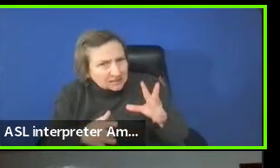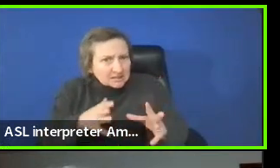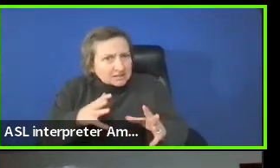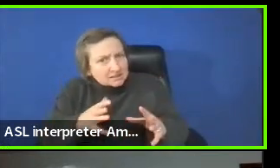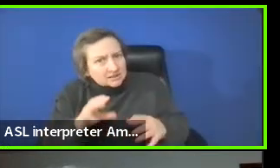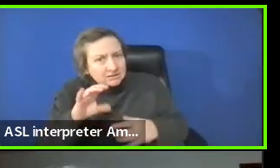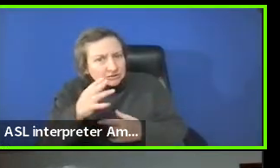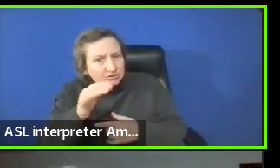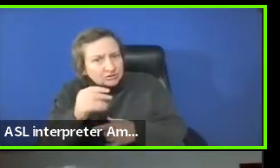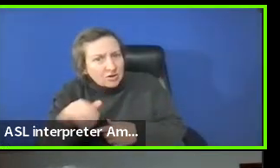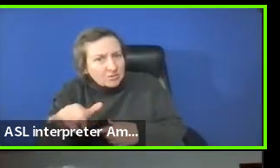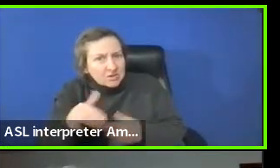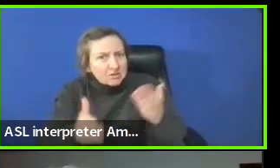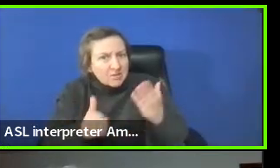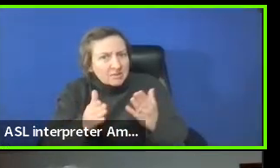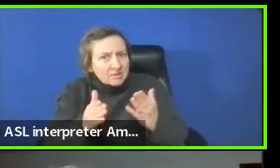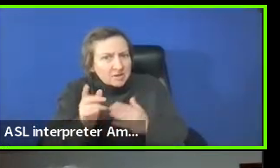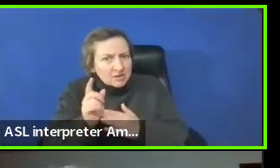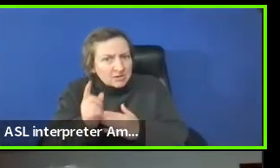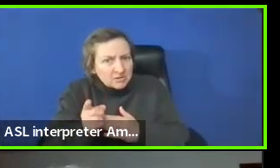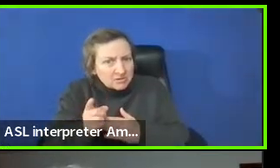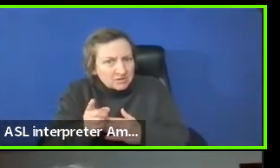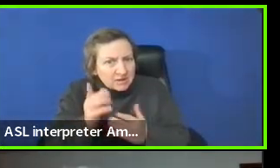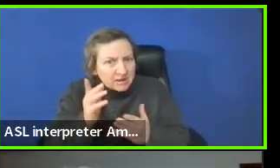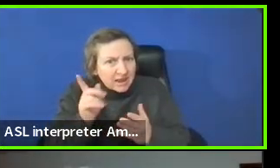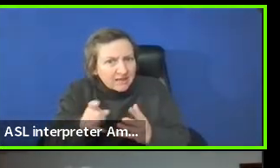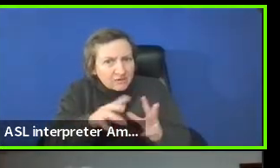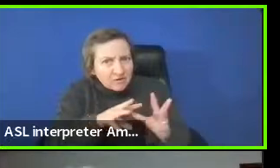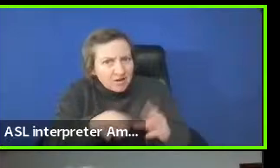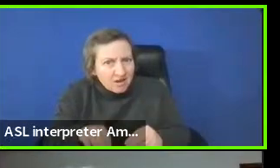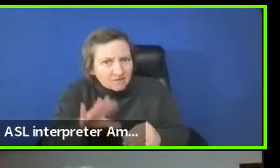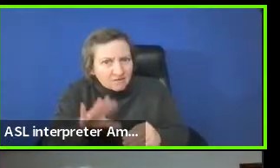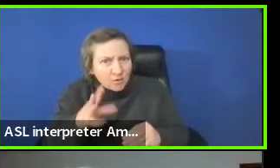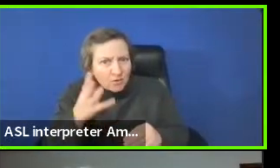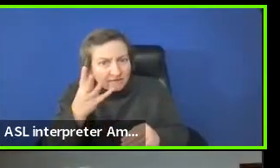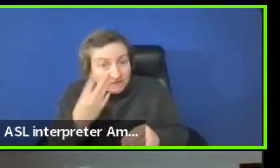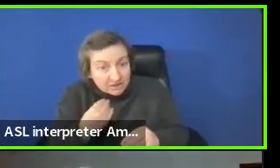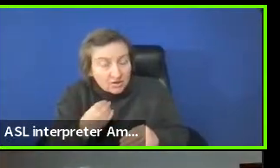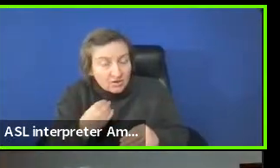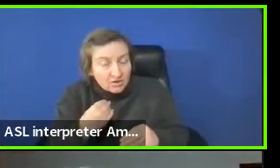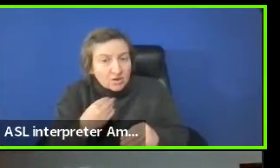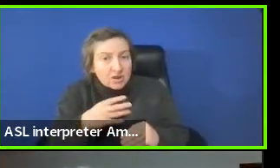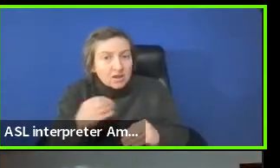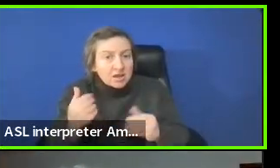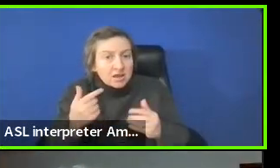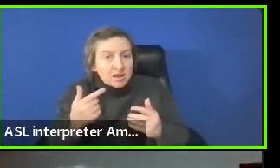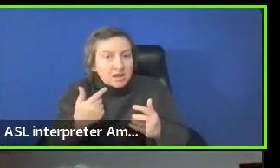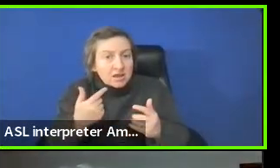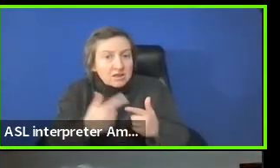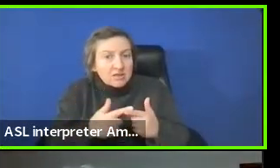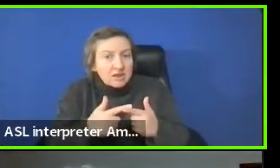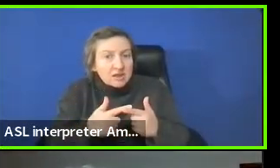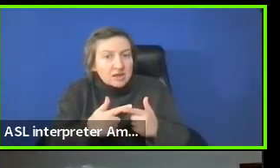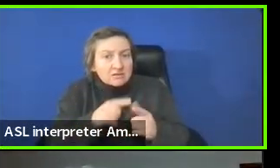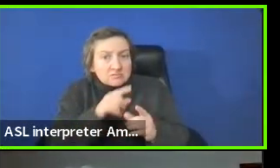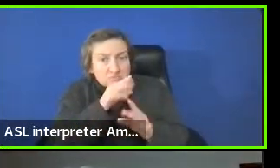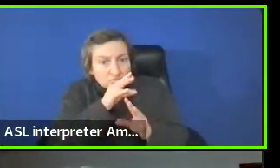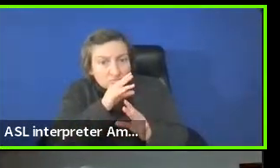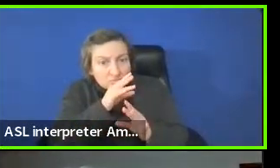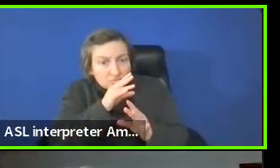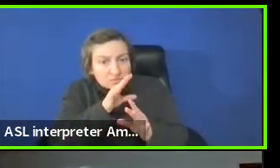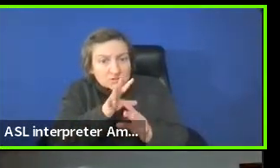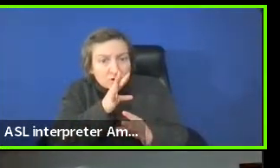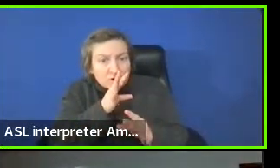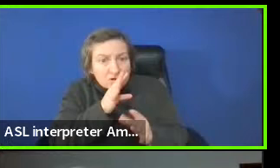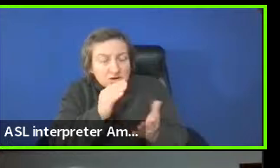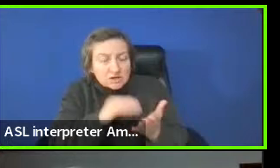for a second, have to shut off your video and then repeat, and so we're to